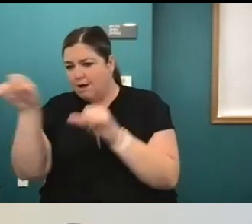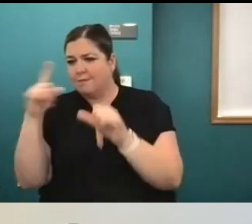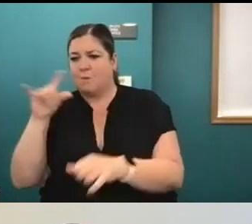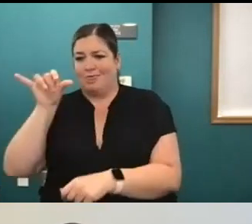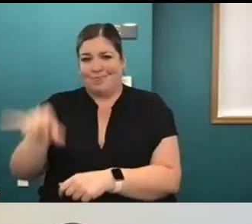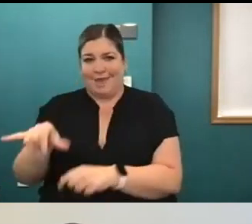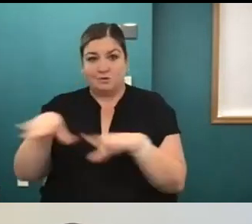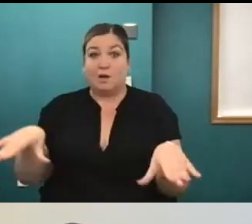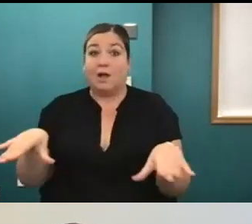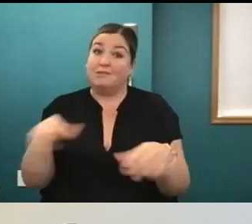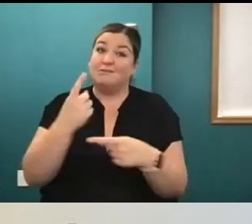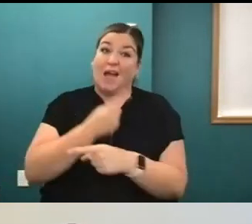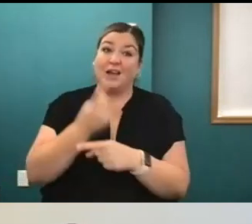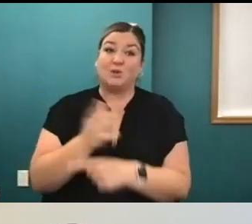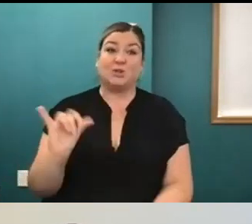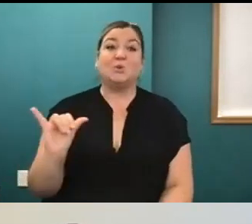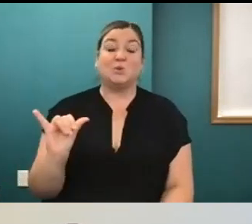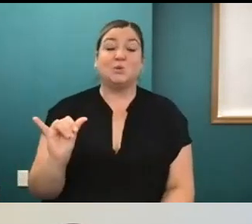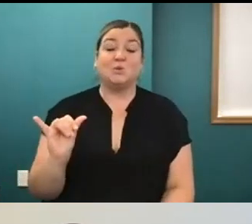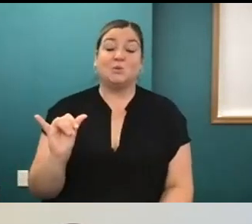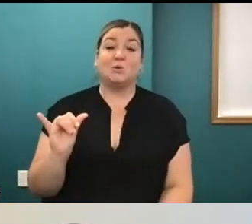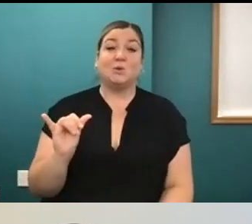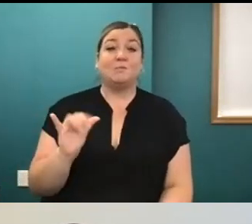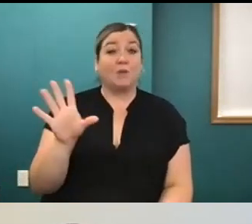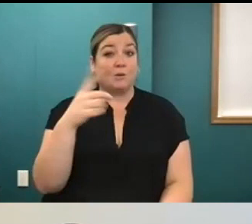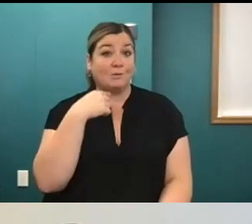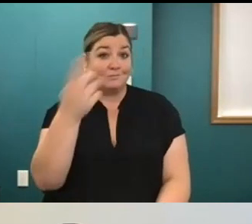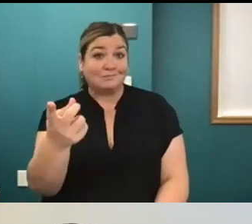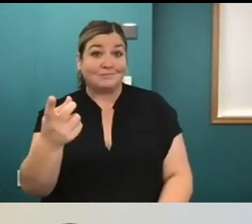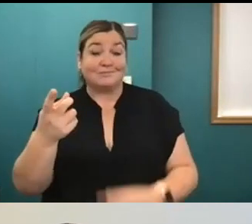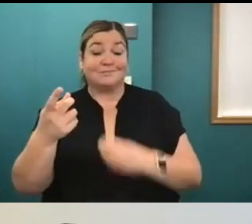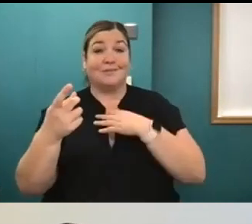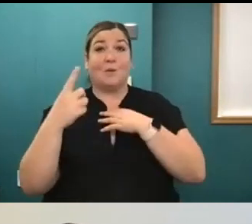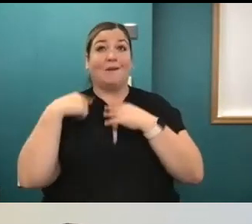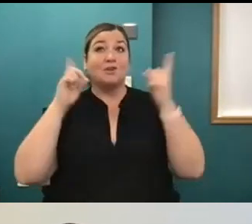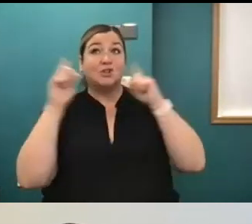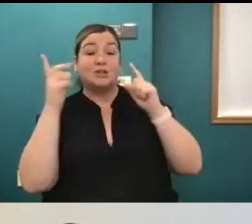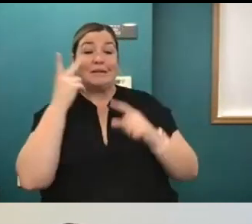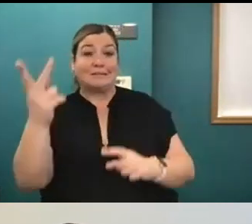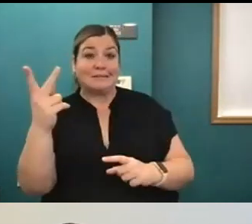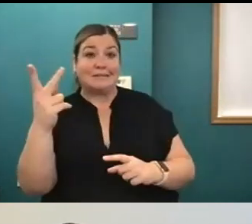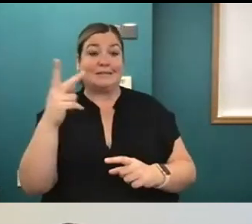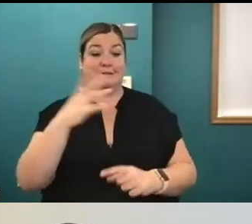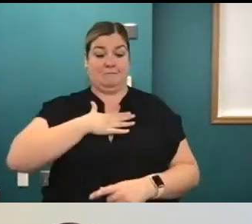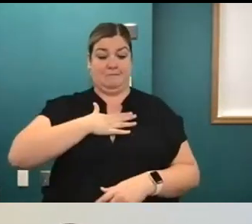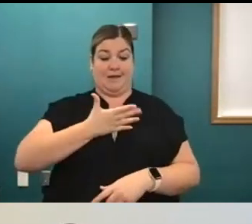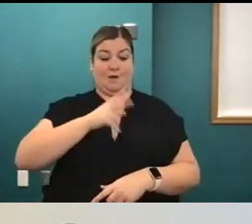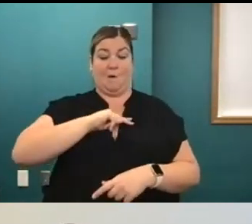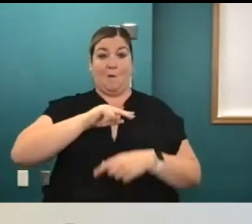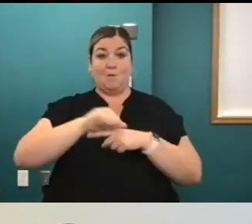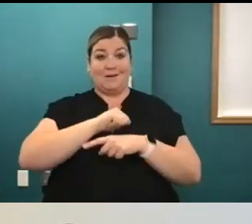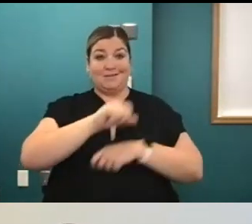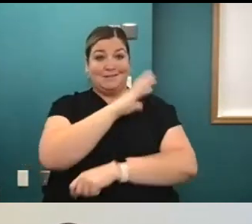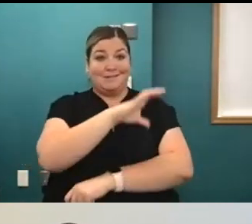also pretty accurate. So I will say, from what I've heard and what I've seen clinically with this, it's significantly better than what the version